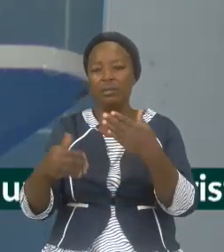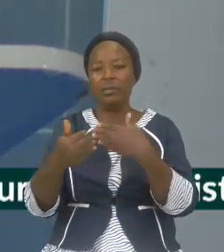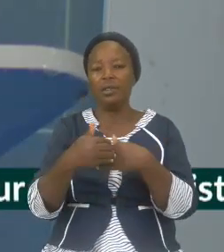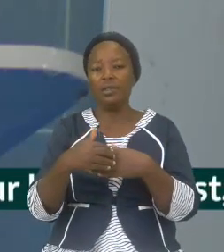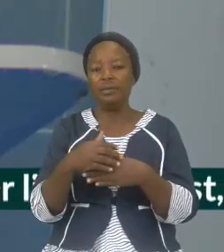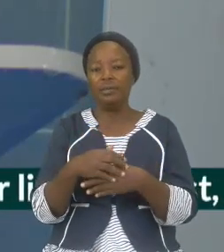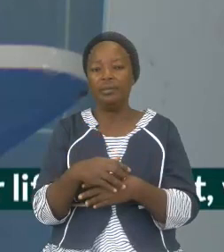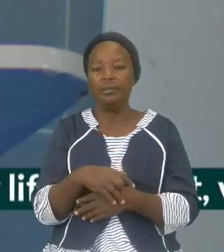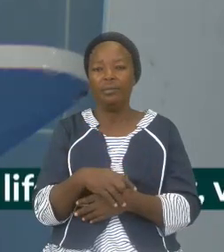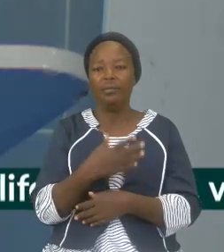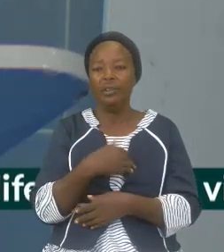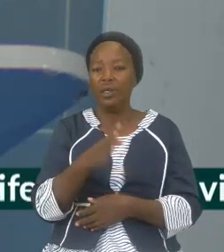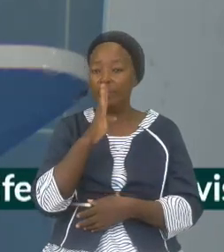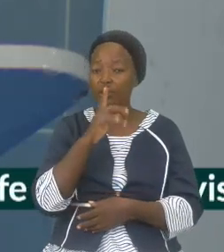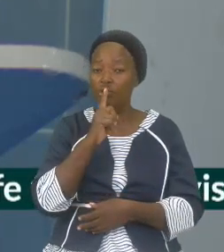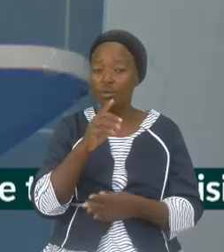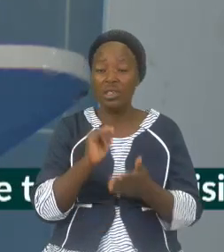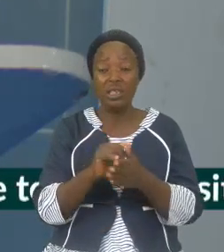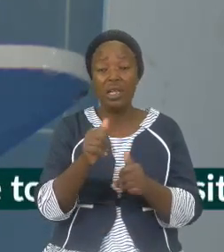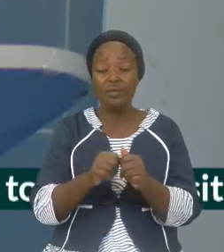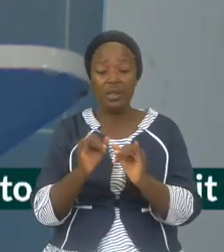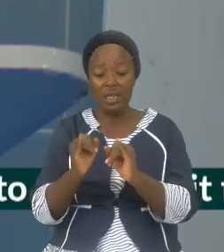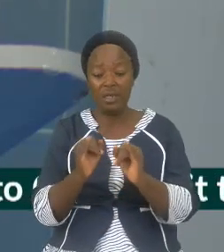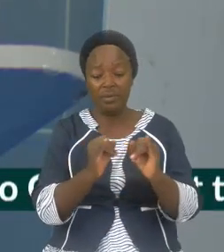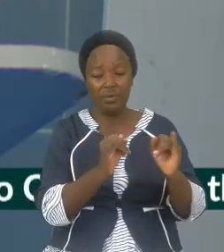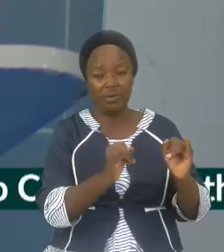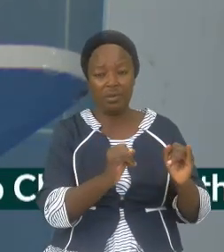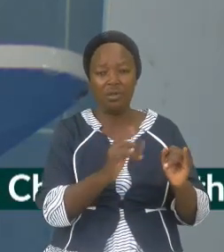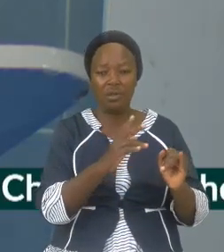And ensure every individual is captured.